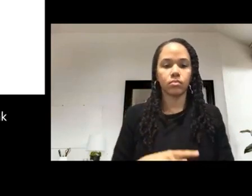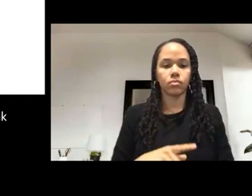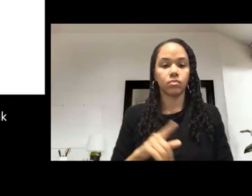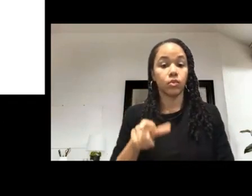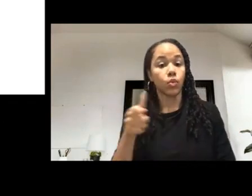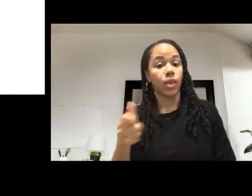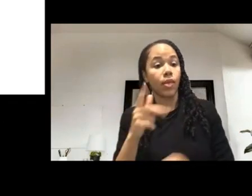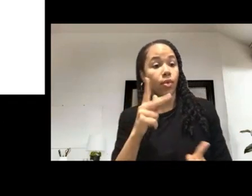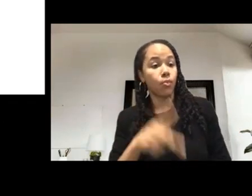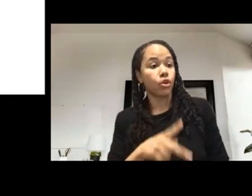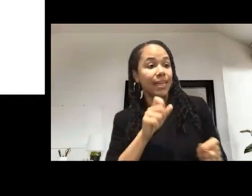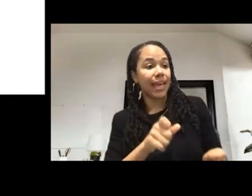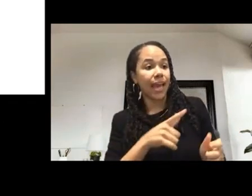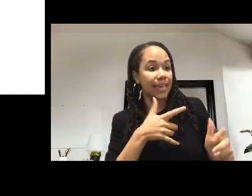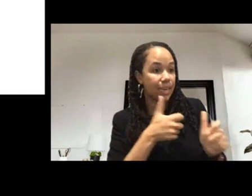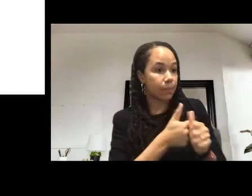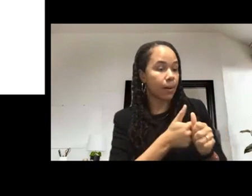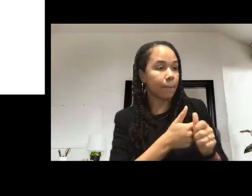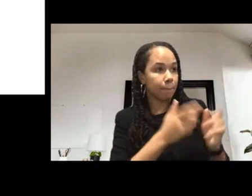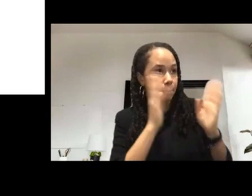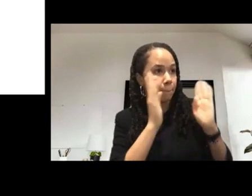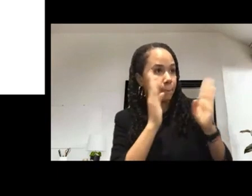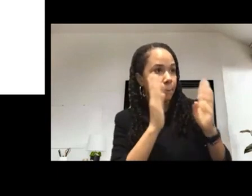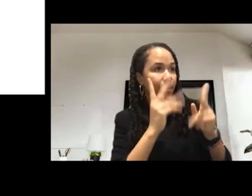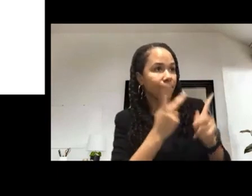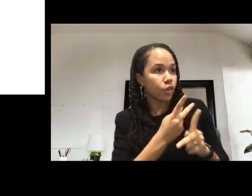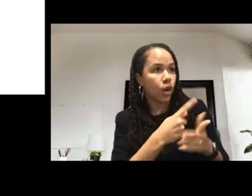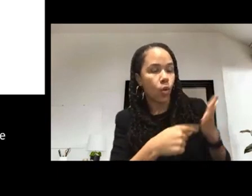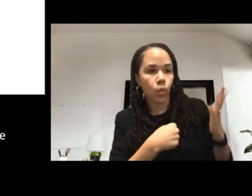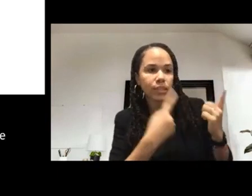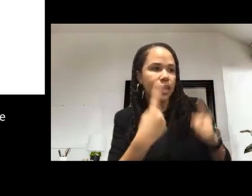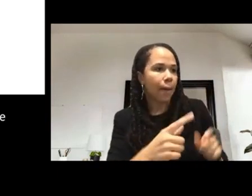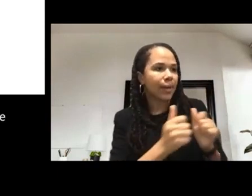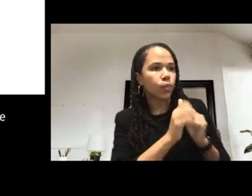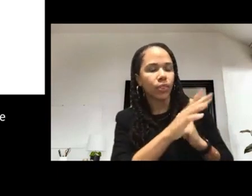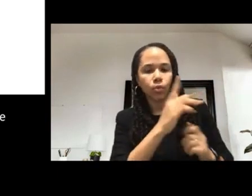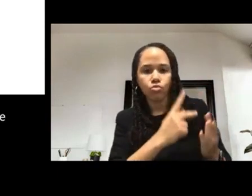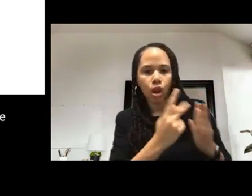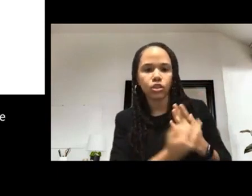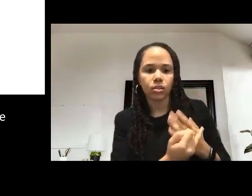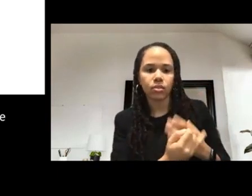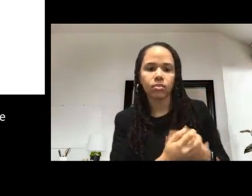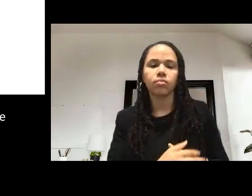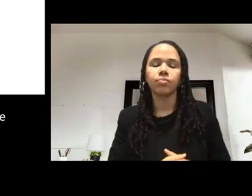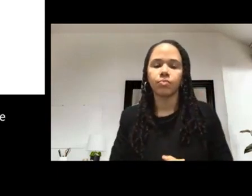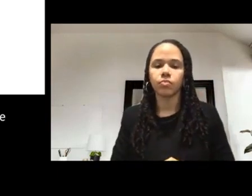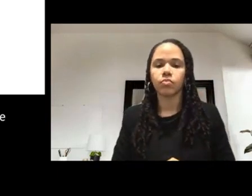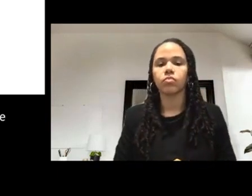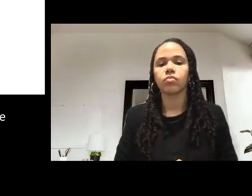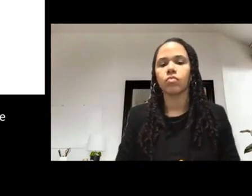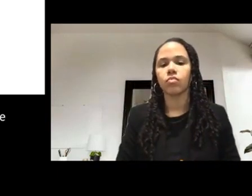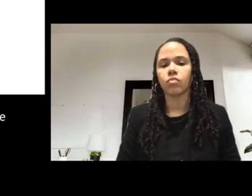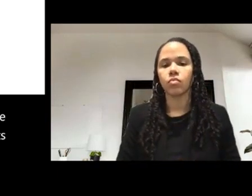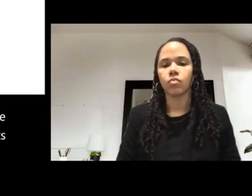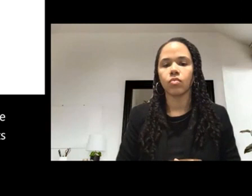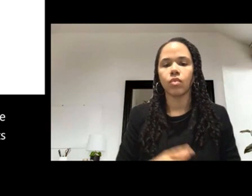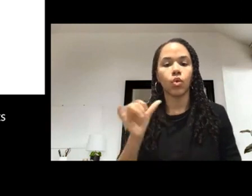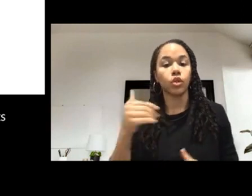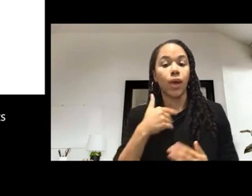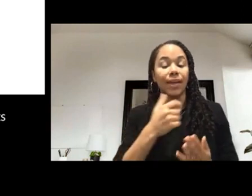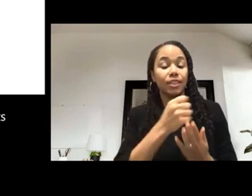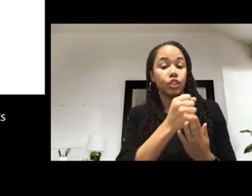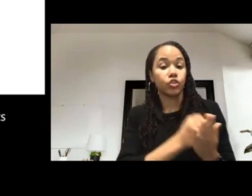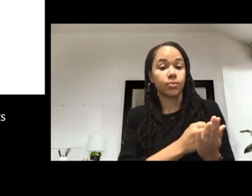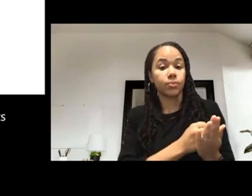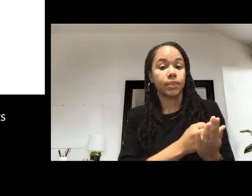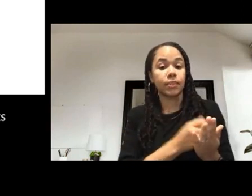figure out what's happening. And then we had those stand-up meetings. As I said, we also scaffolded them too with scripts of what you should say when